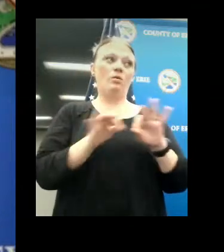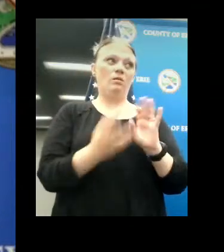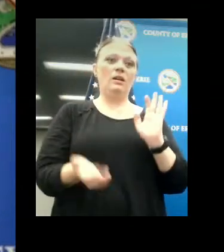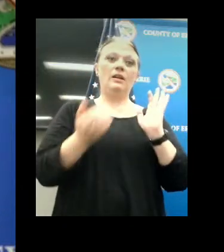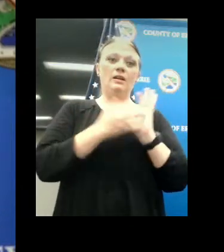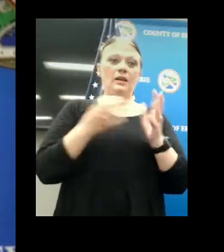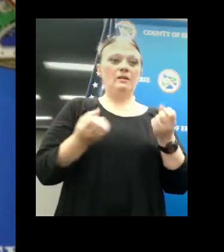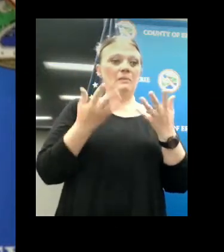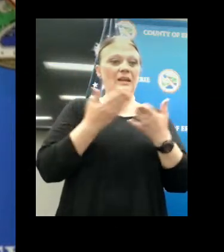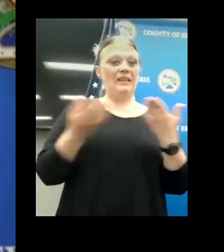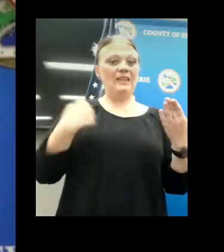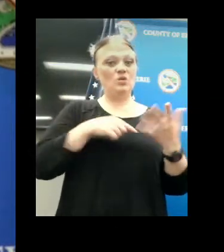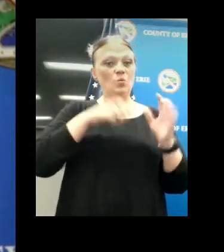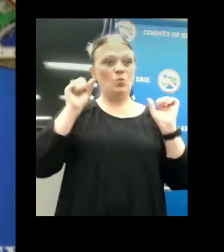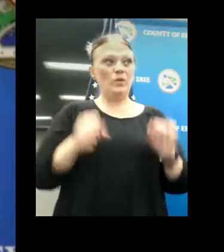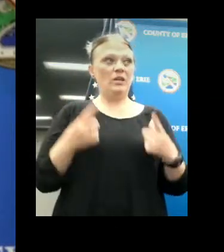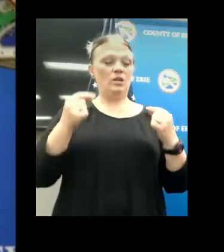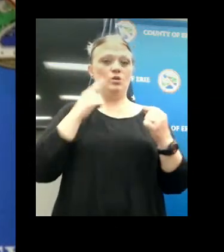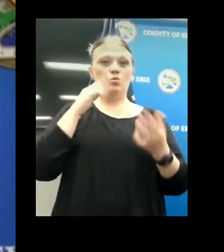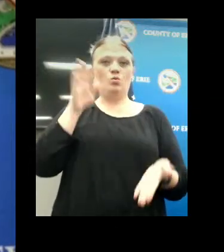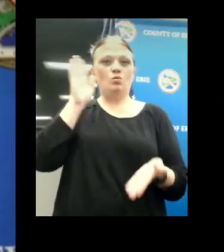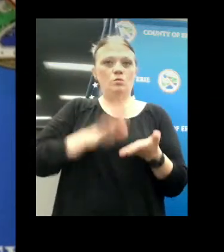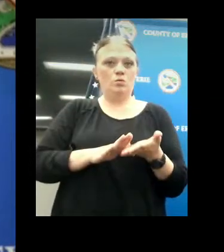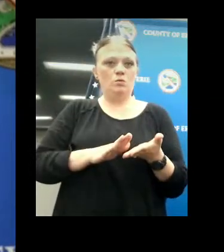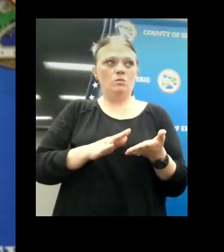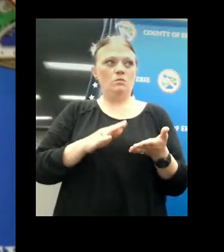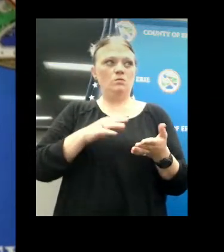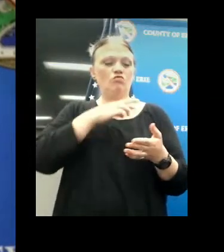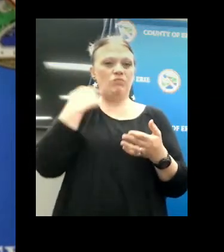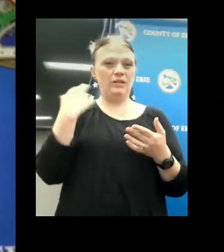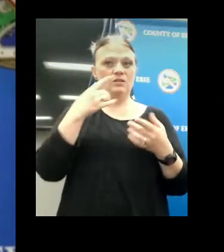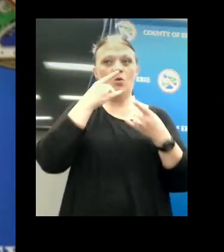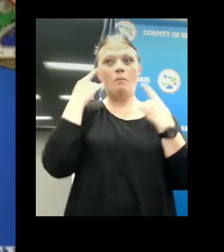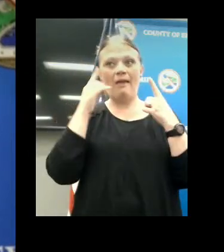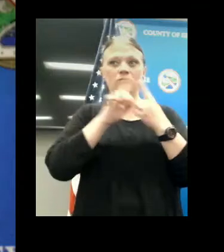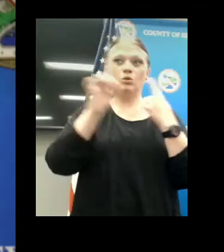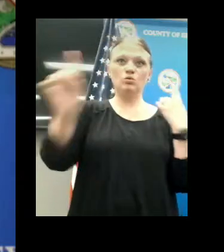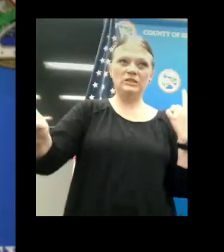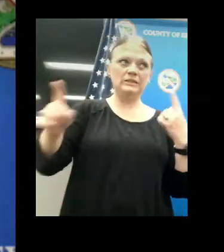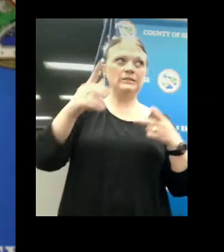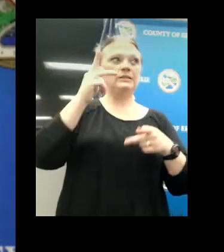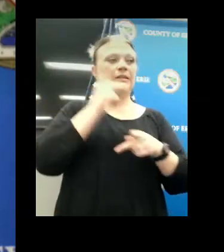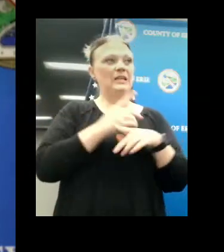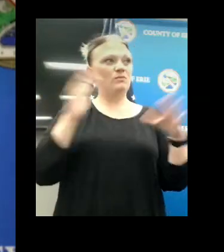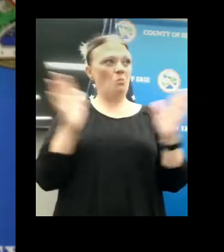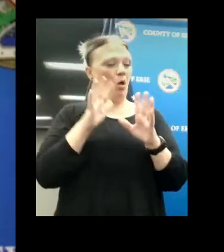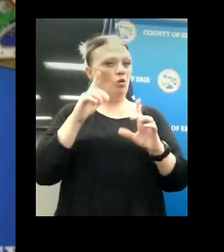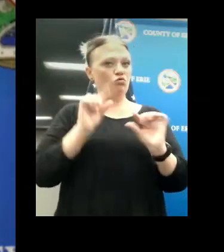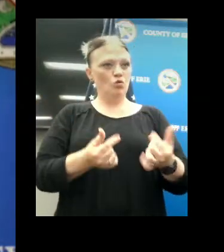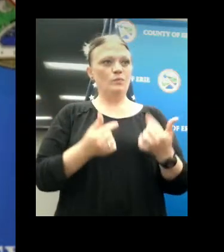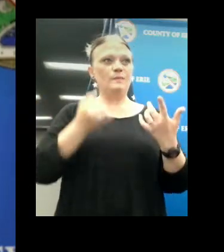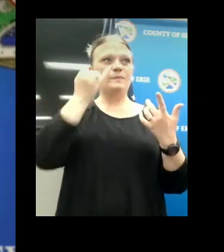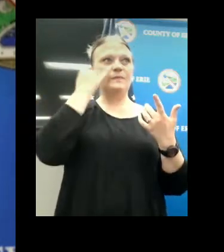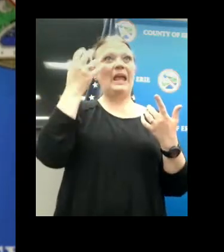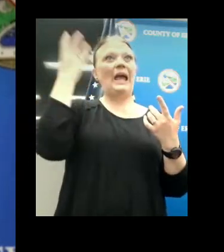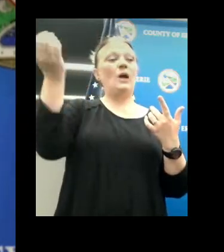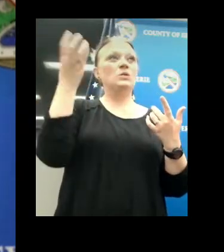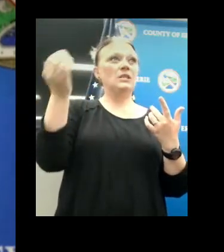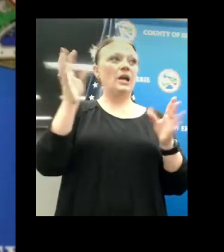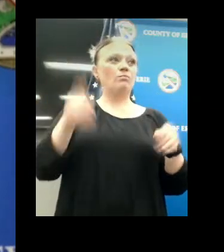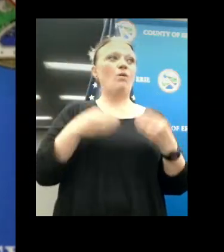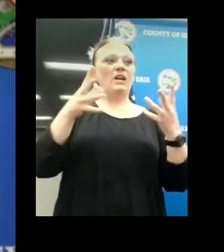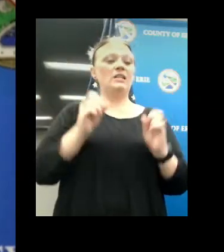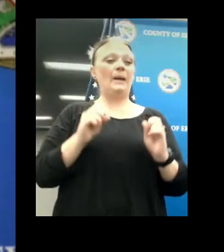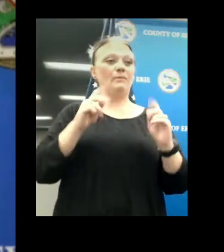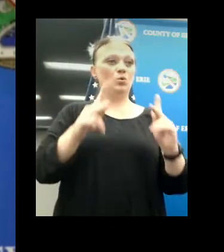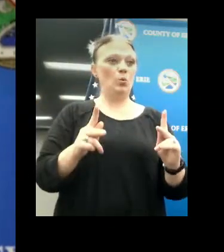there's a lot of things that we can do to minimize our risk. So in addition to masks and social distancing, keeping in small groups, the outdoors provides